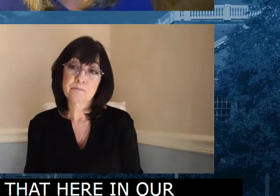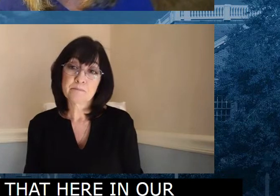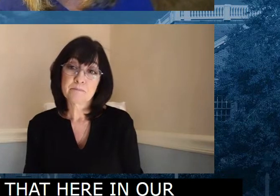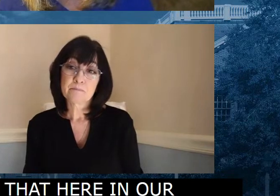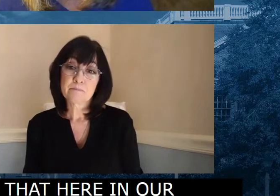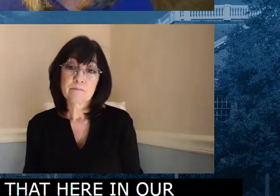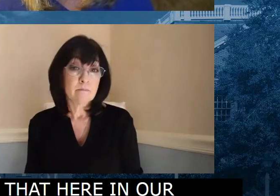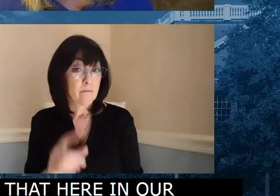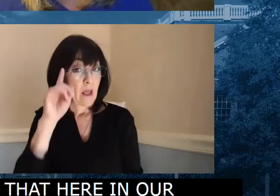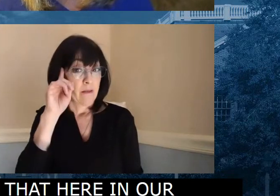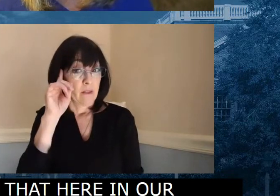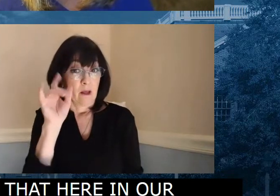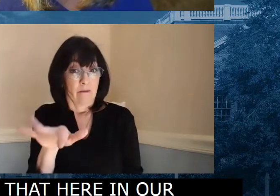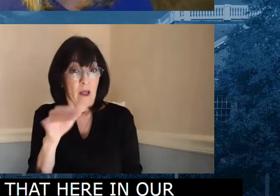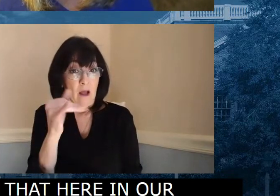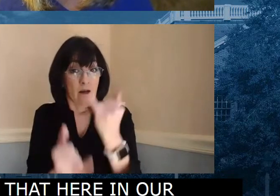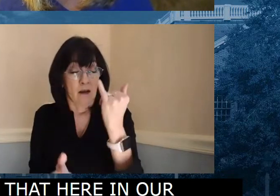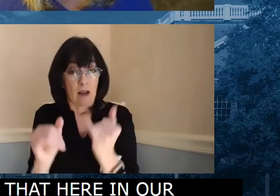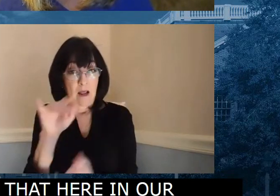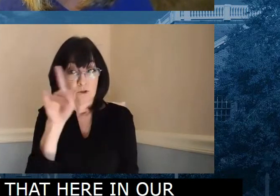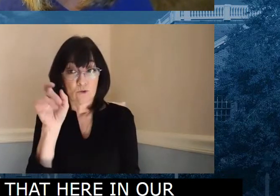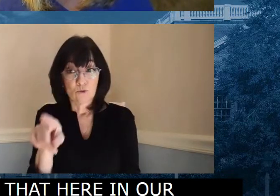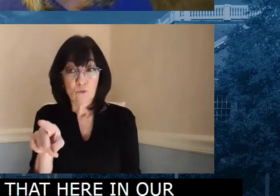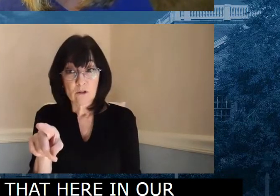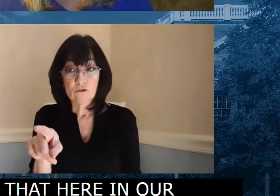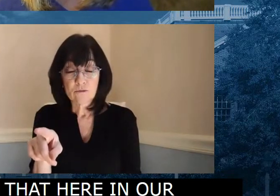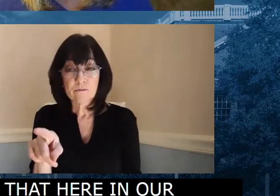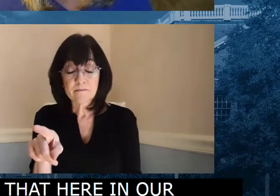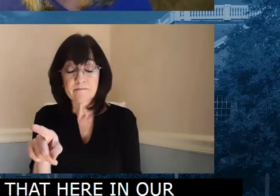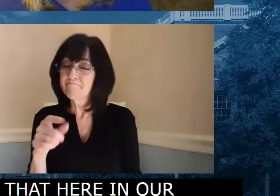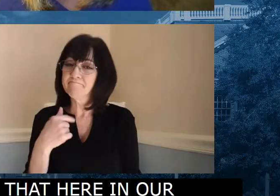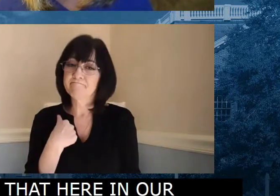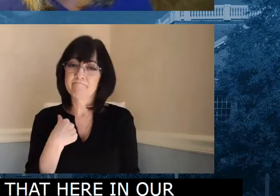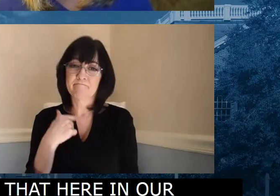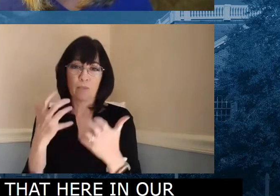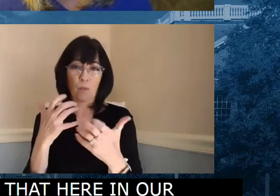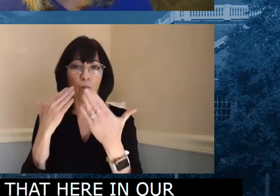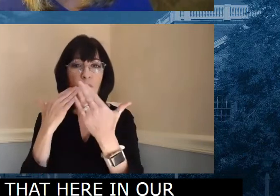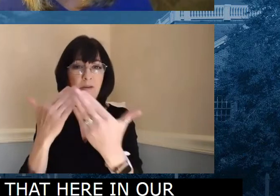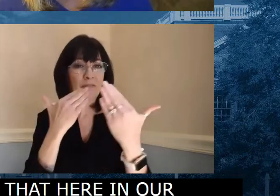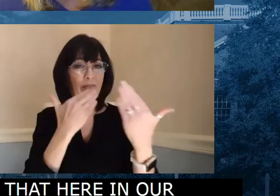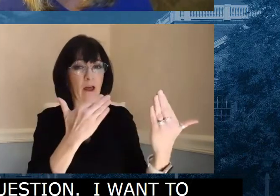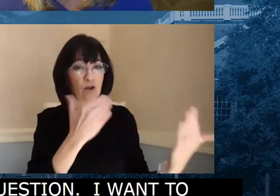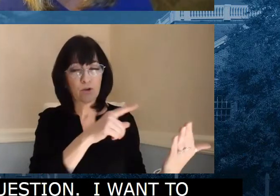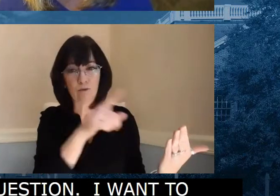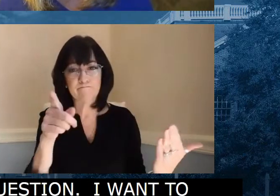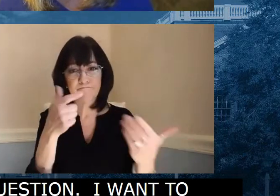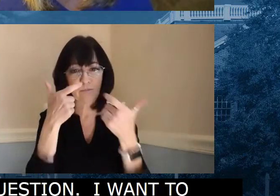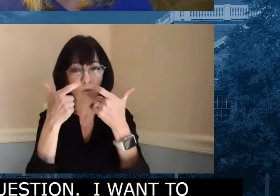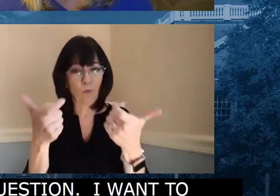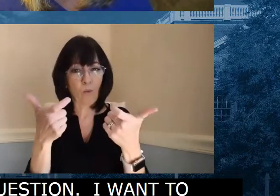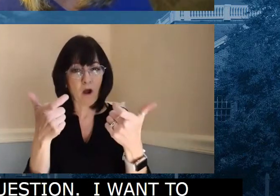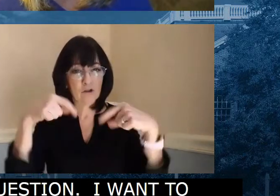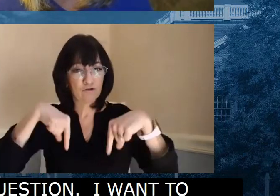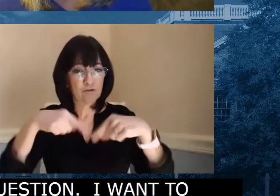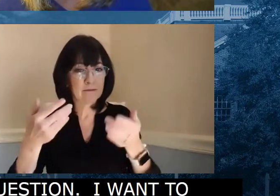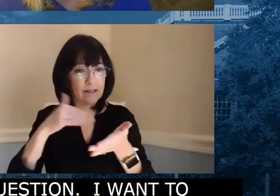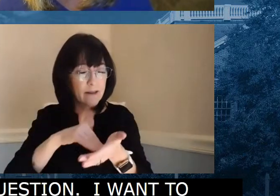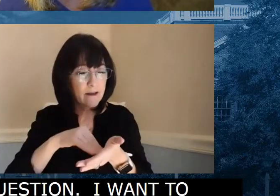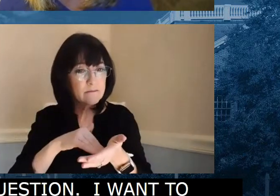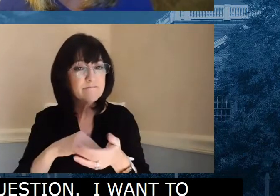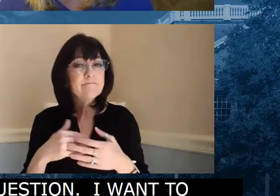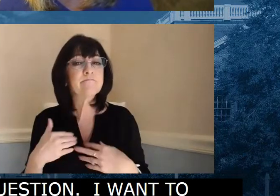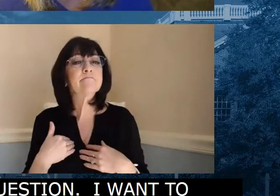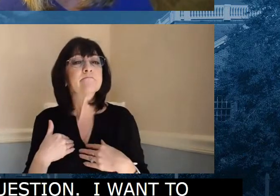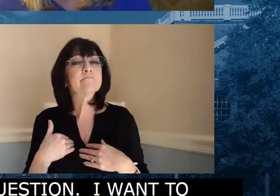So I think that was the last question. I want to thank everybody for joining us again and remind folks that